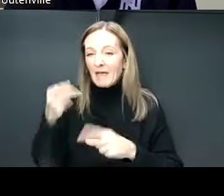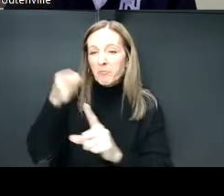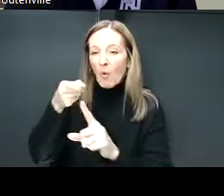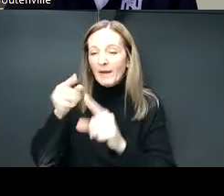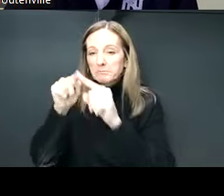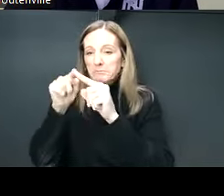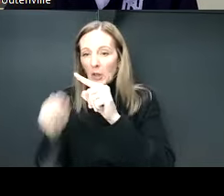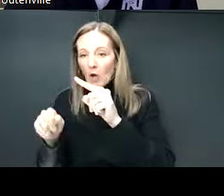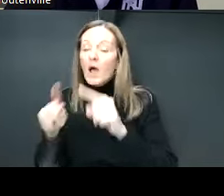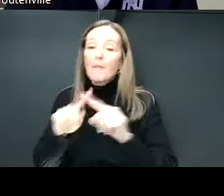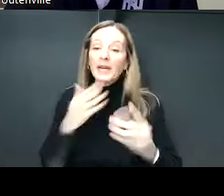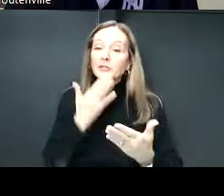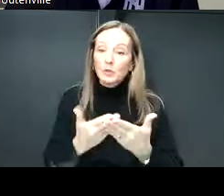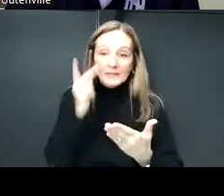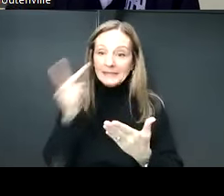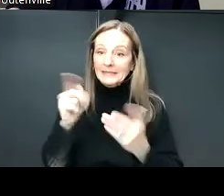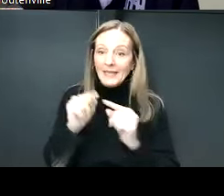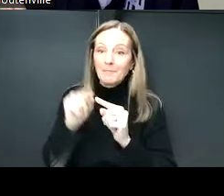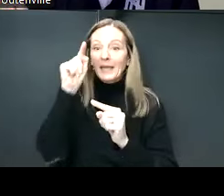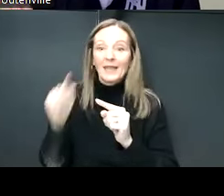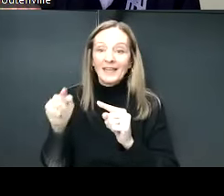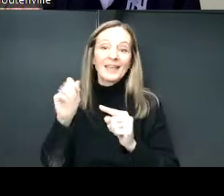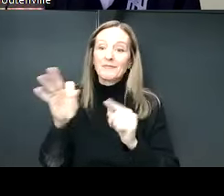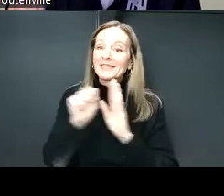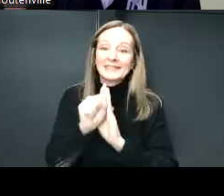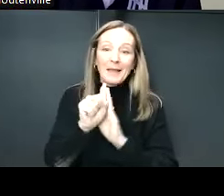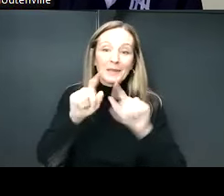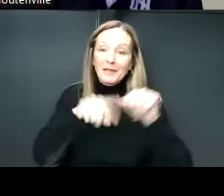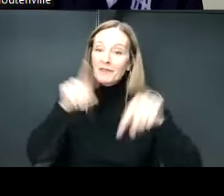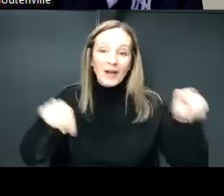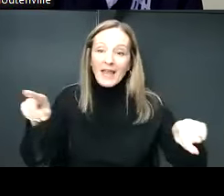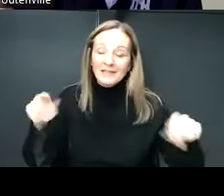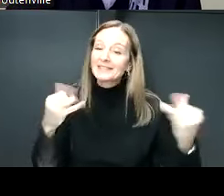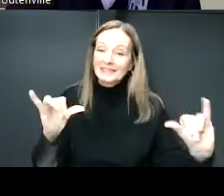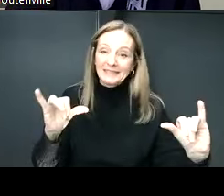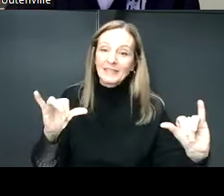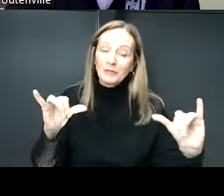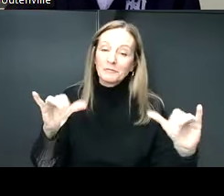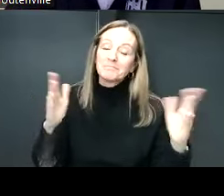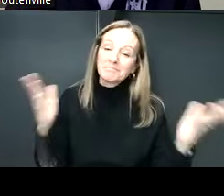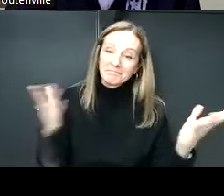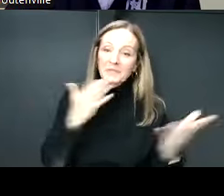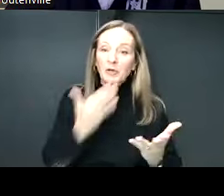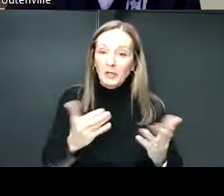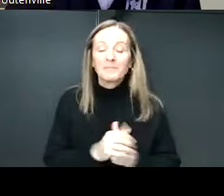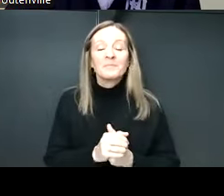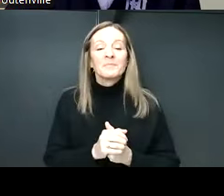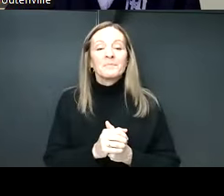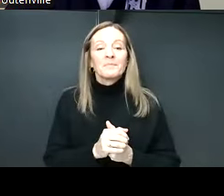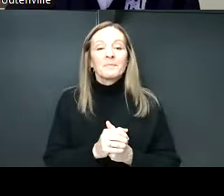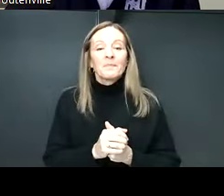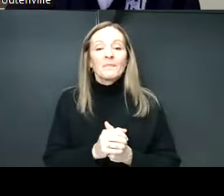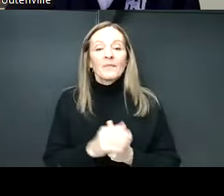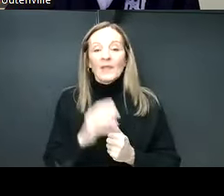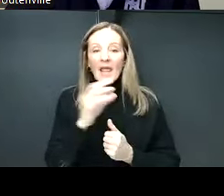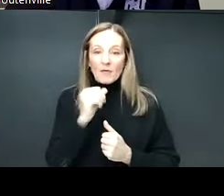to see a peak, even if it's sampling variation. On average, it pulls us up. So, and we didn't